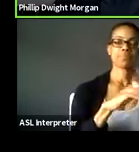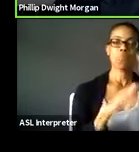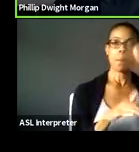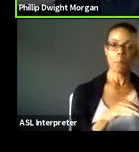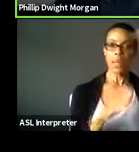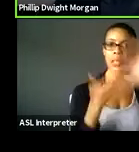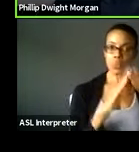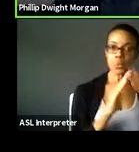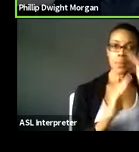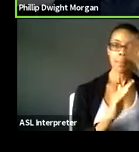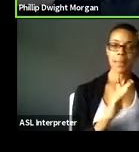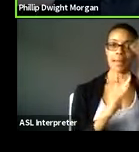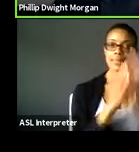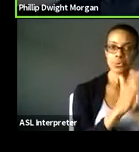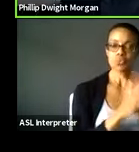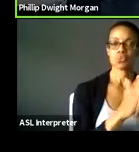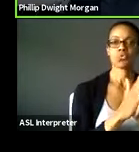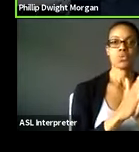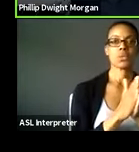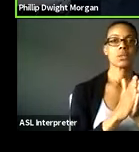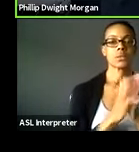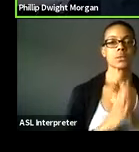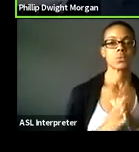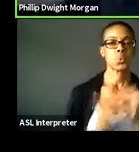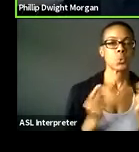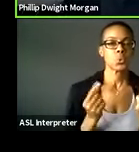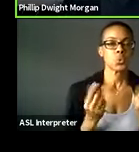communities and doing that work, that vital work?